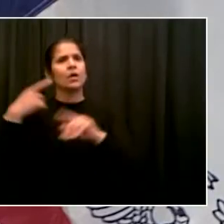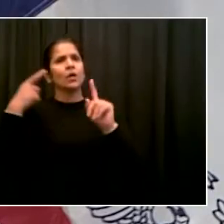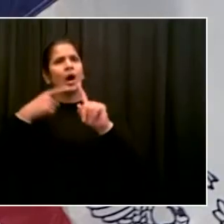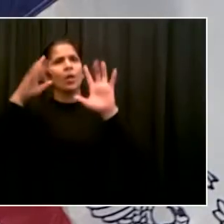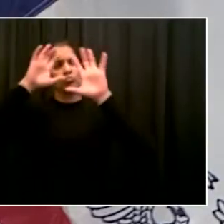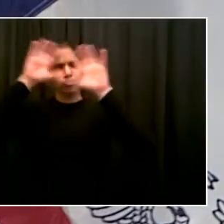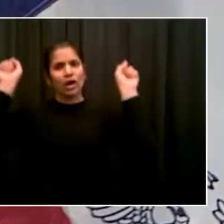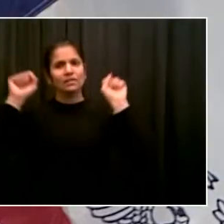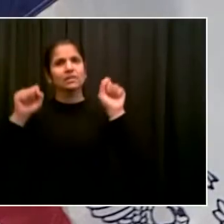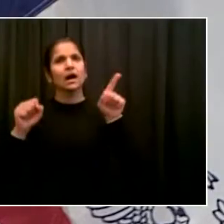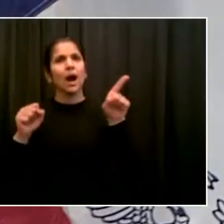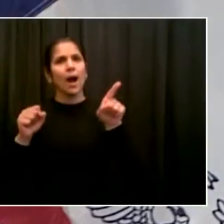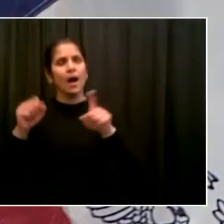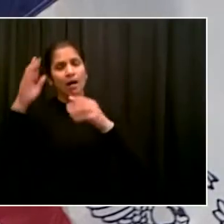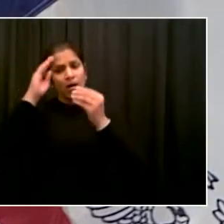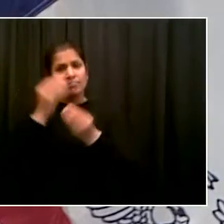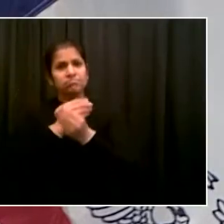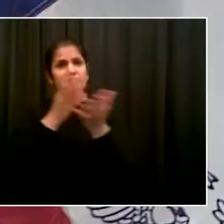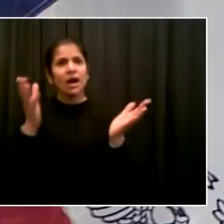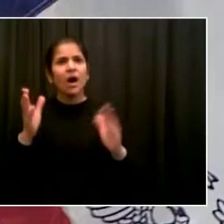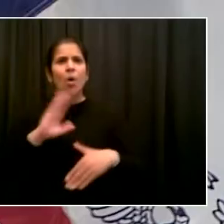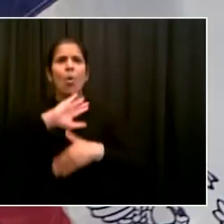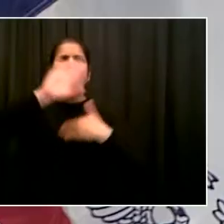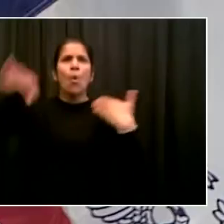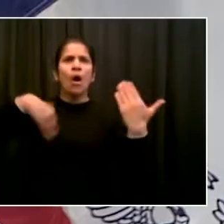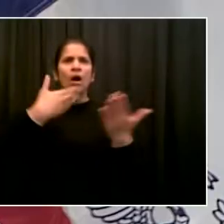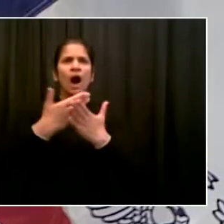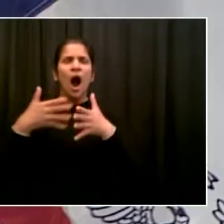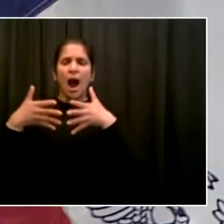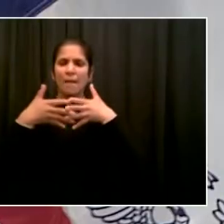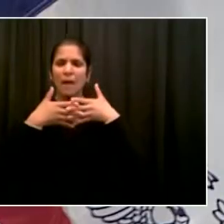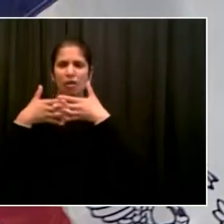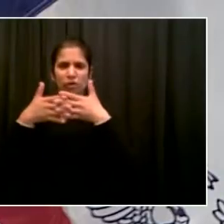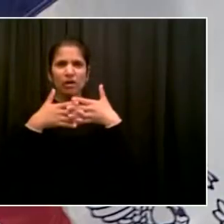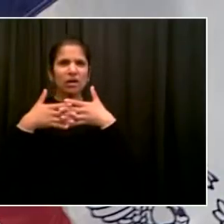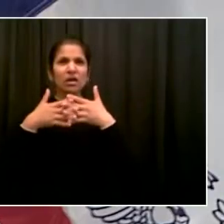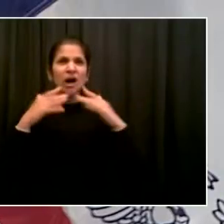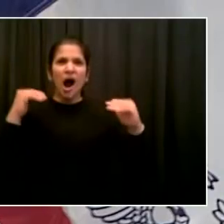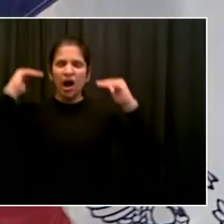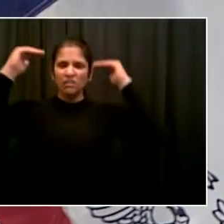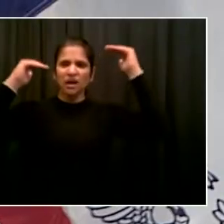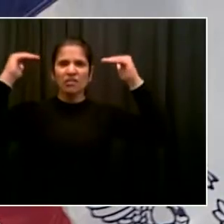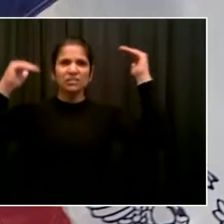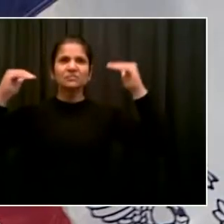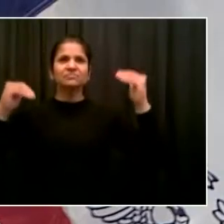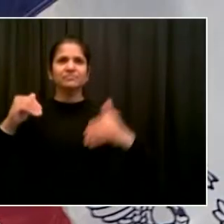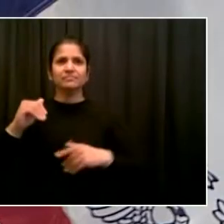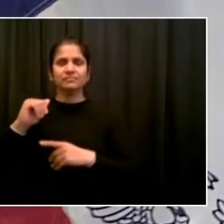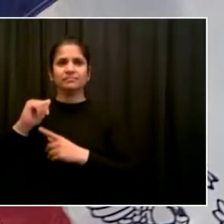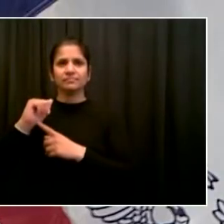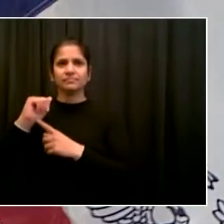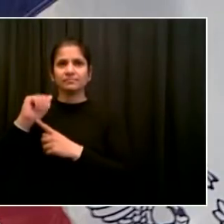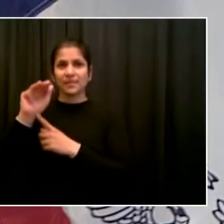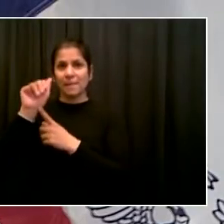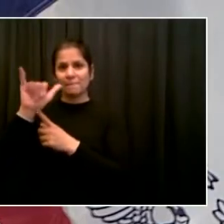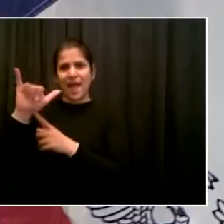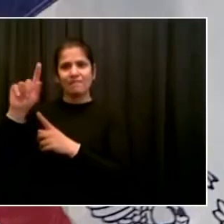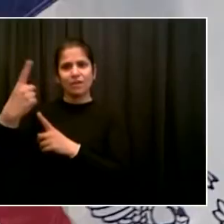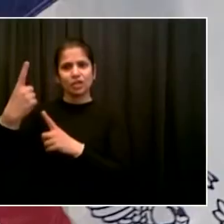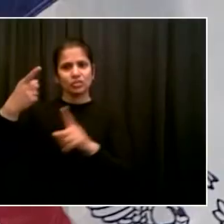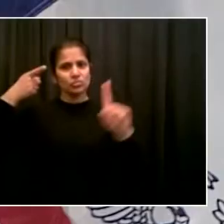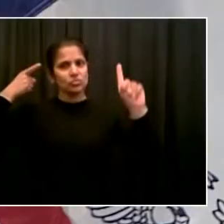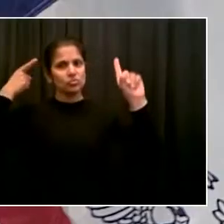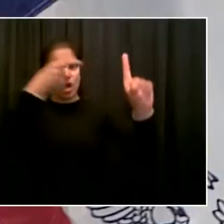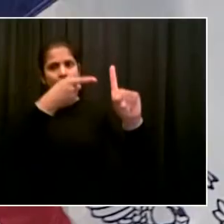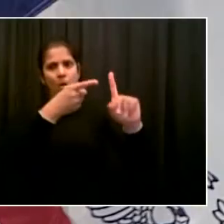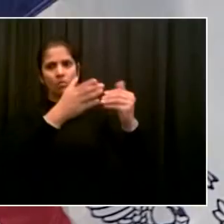all American adults be eligible by May 1st, which seems to move the timeline up. You'll recall I asked about this